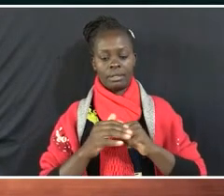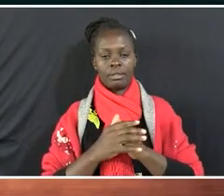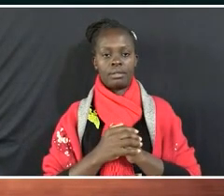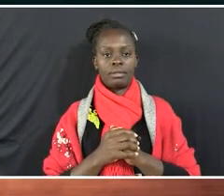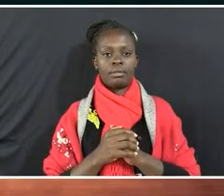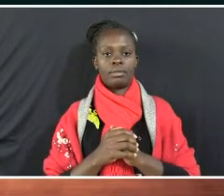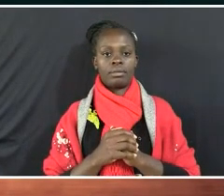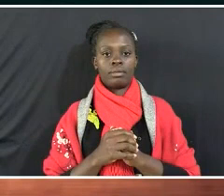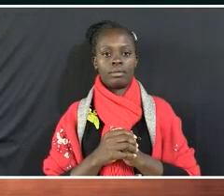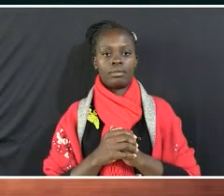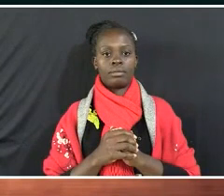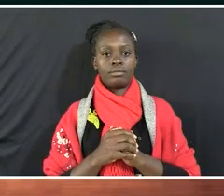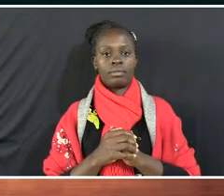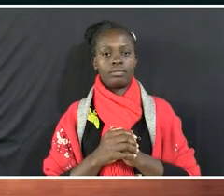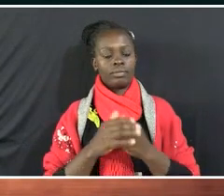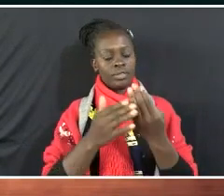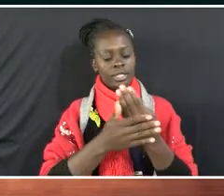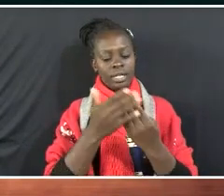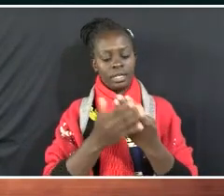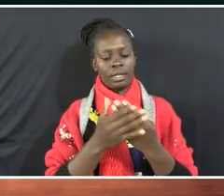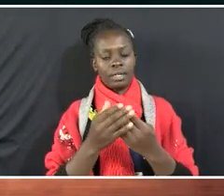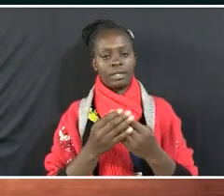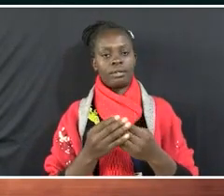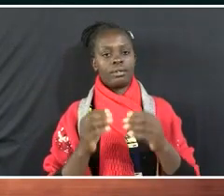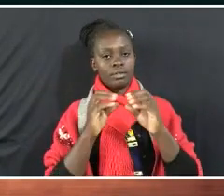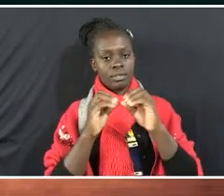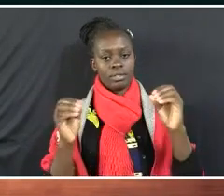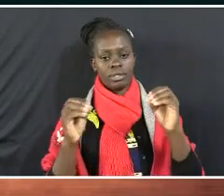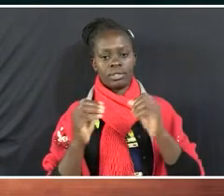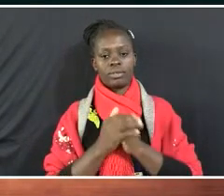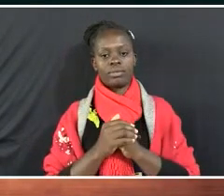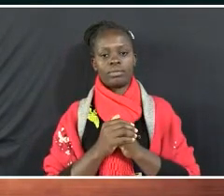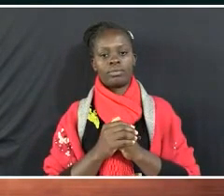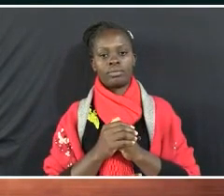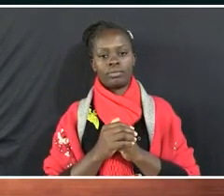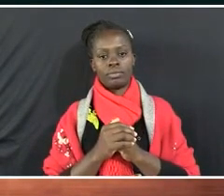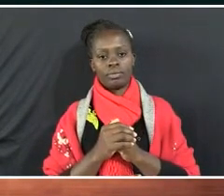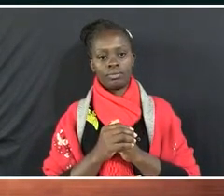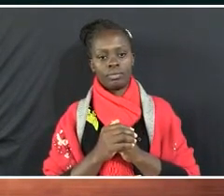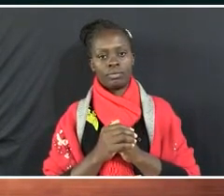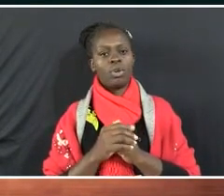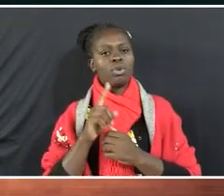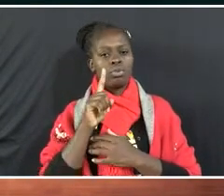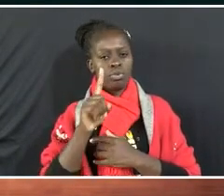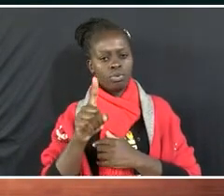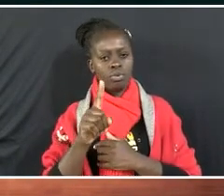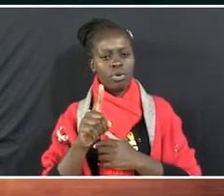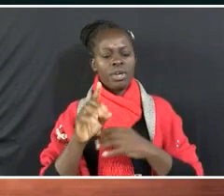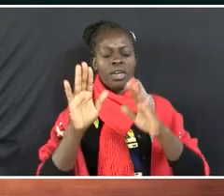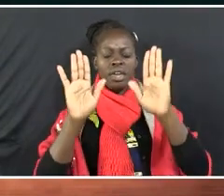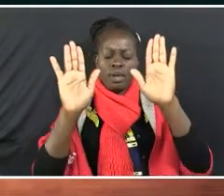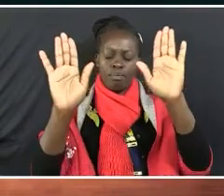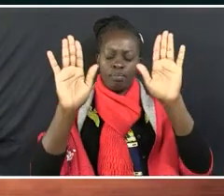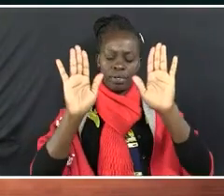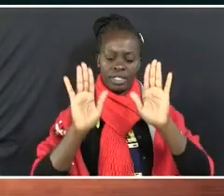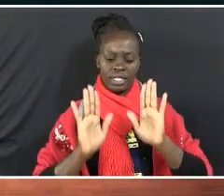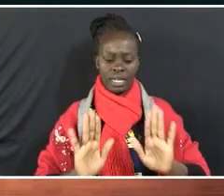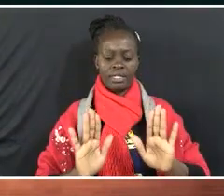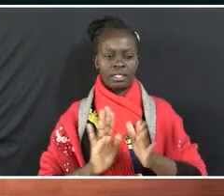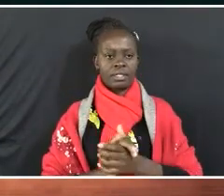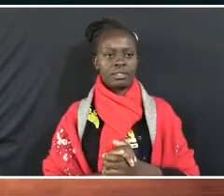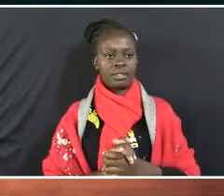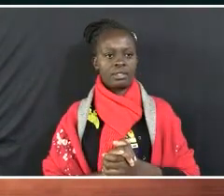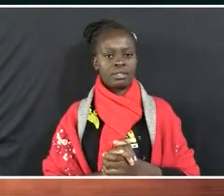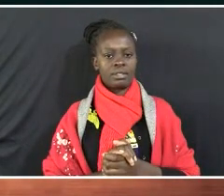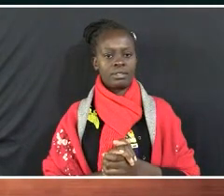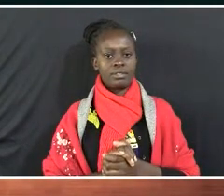us die, will they care. But now thou art worth 10,000. Hey, young